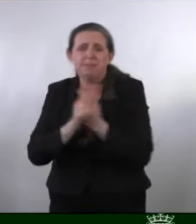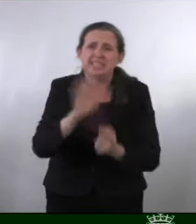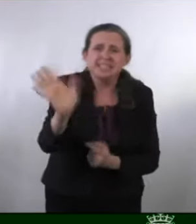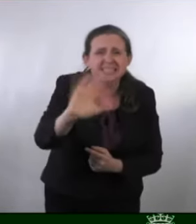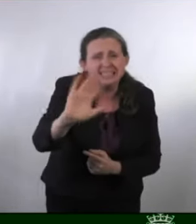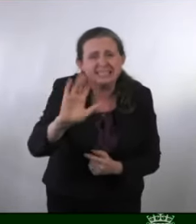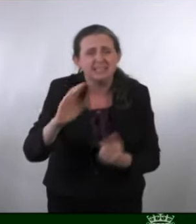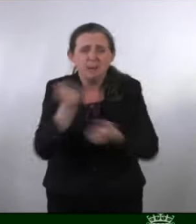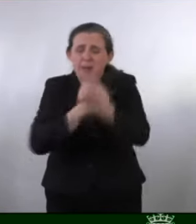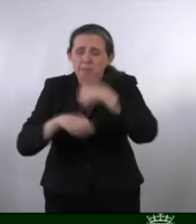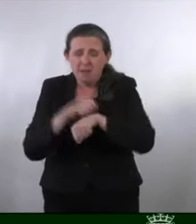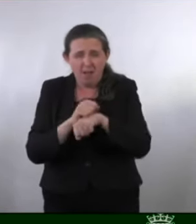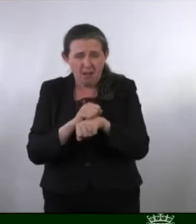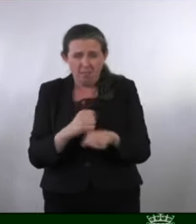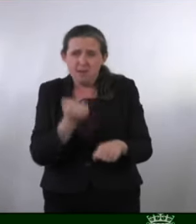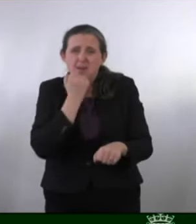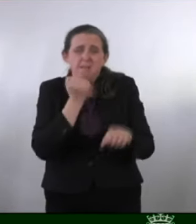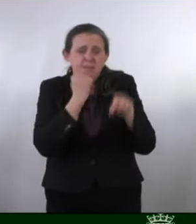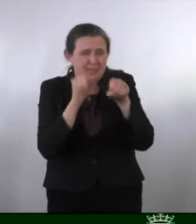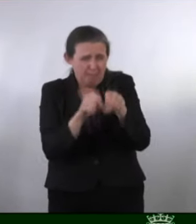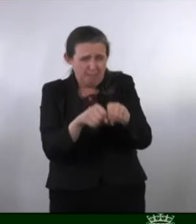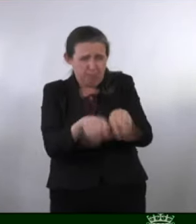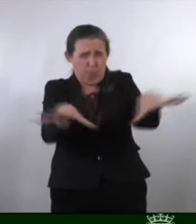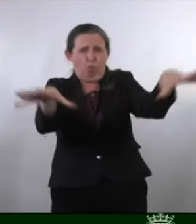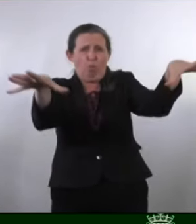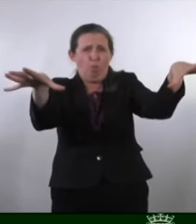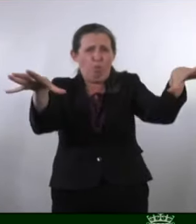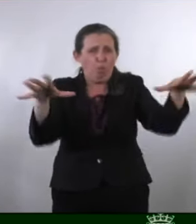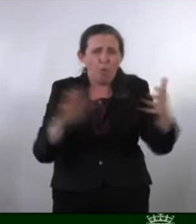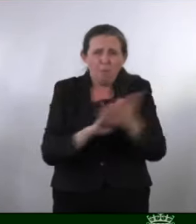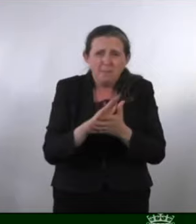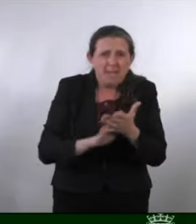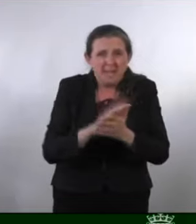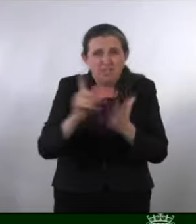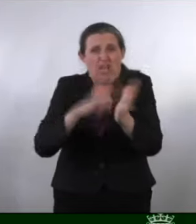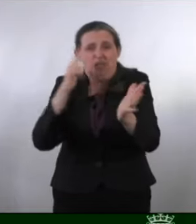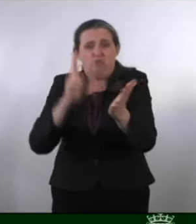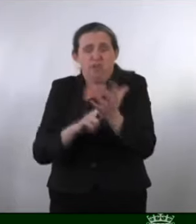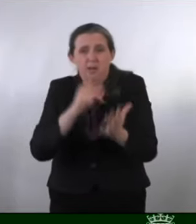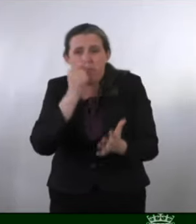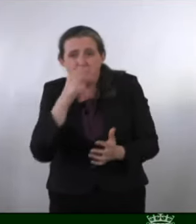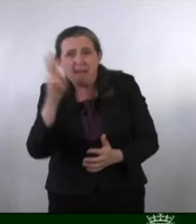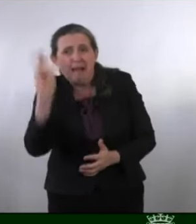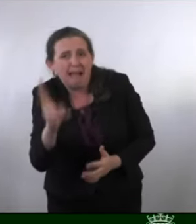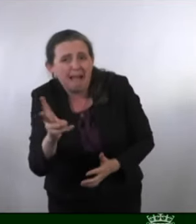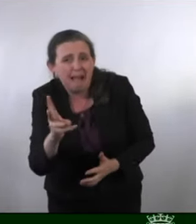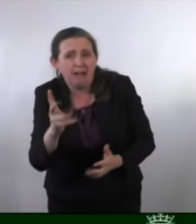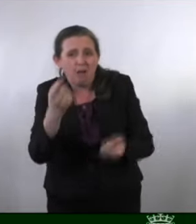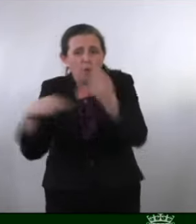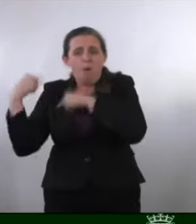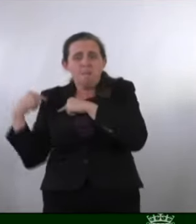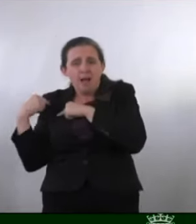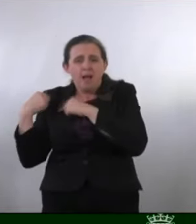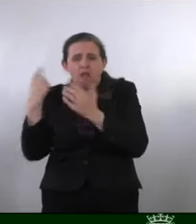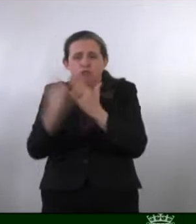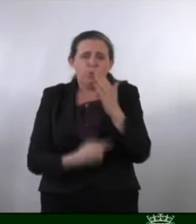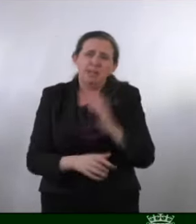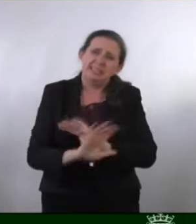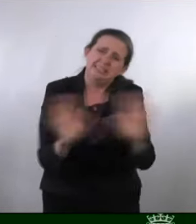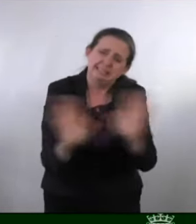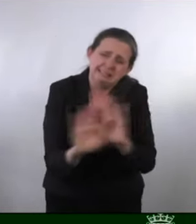back into lockdown in January. So to allow families to come together